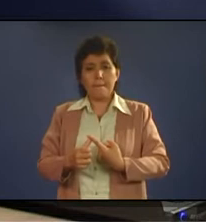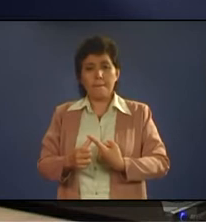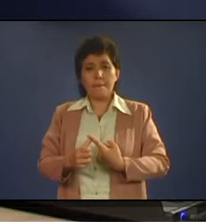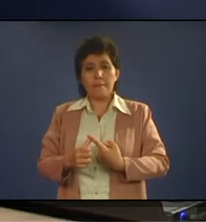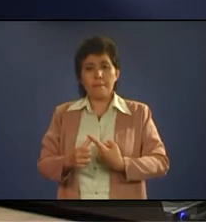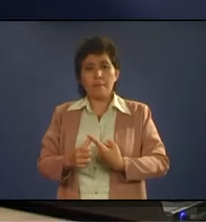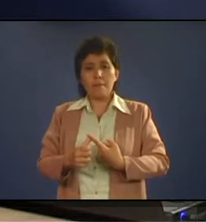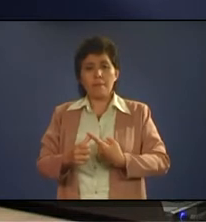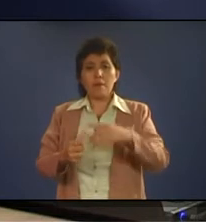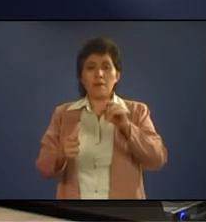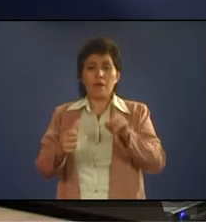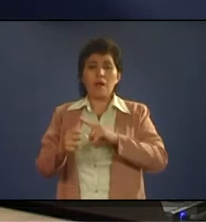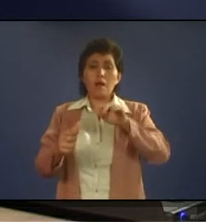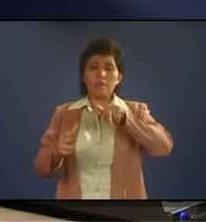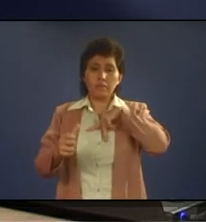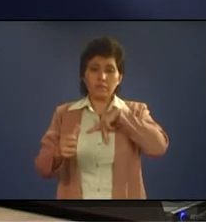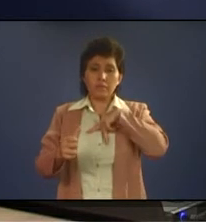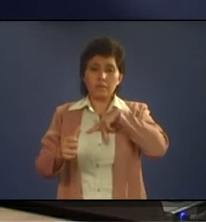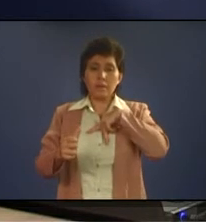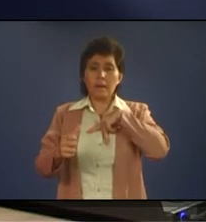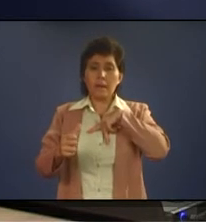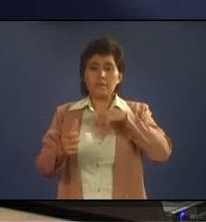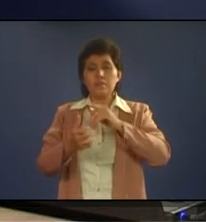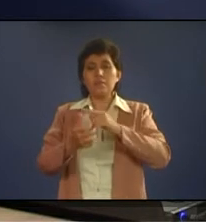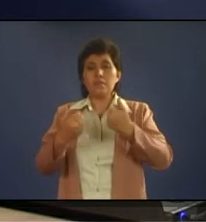Obviously, belong to Malaysia.